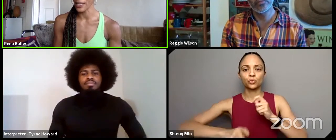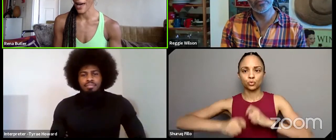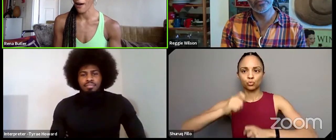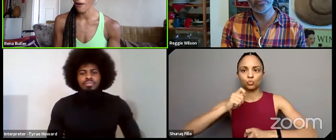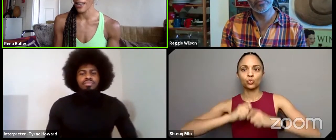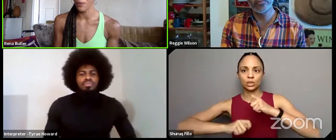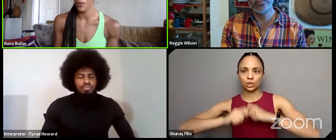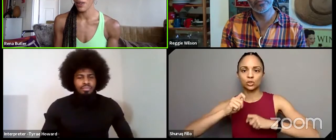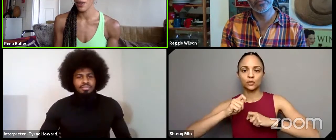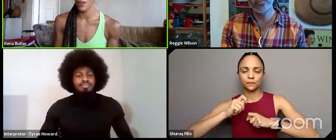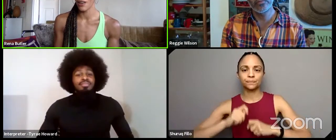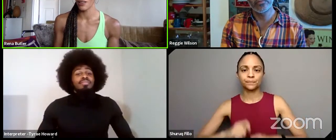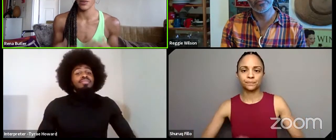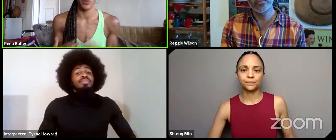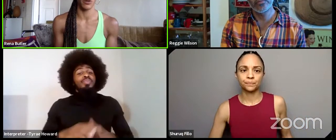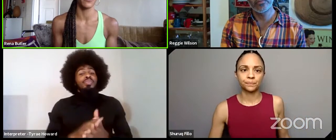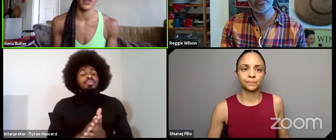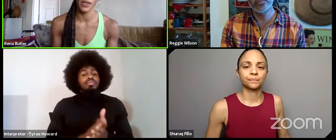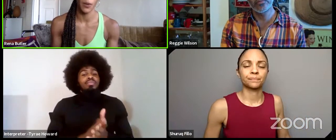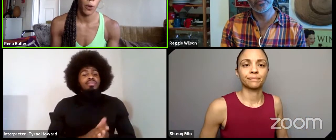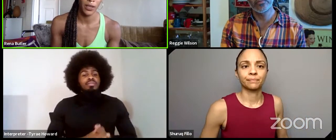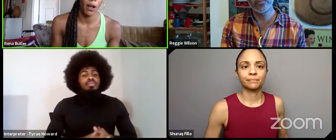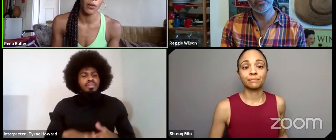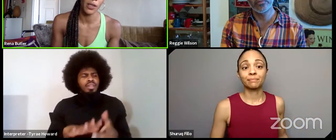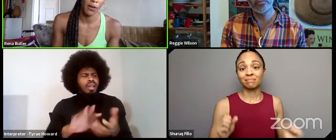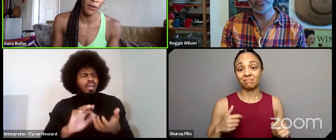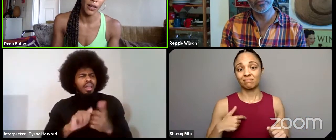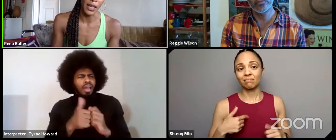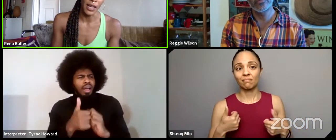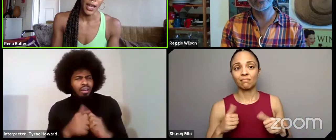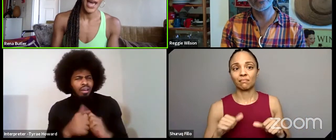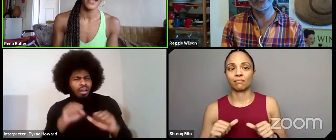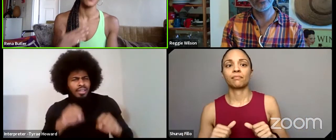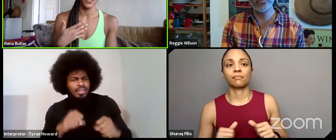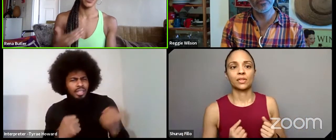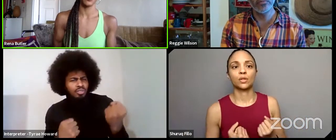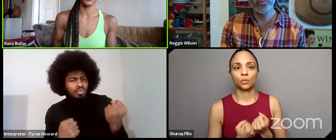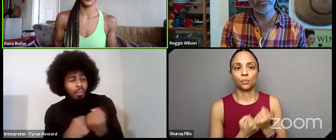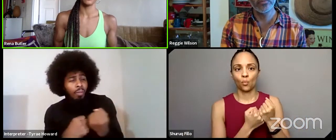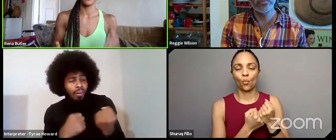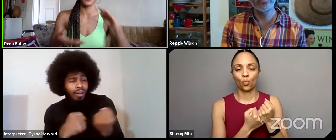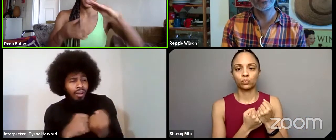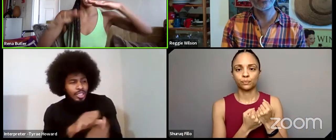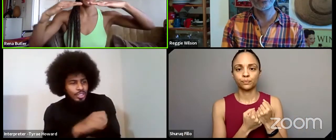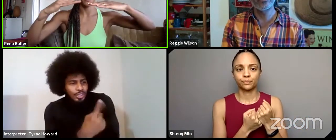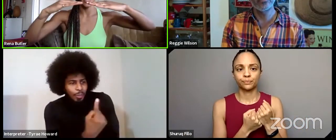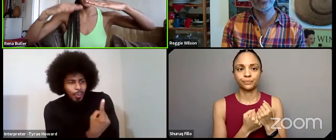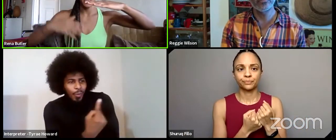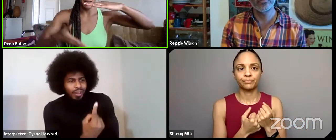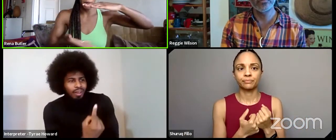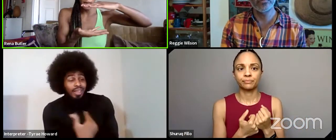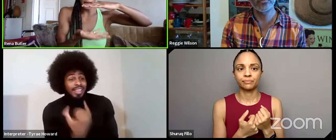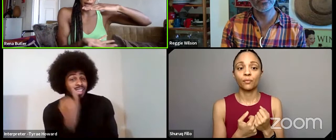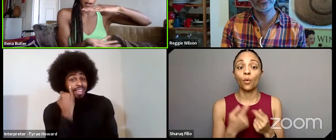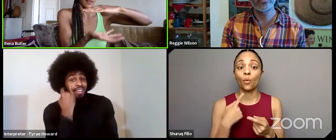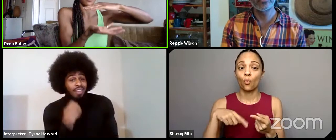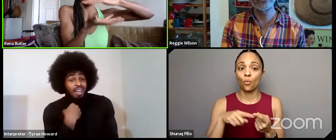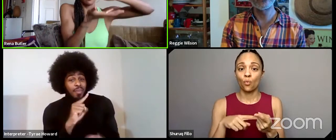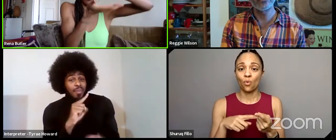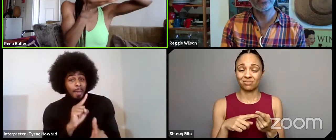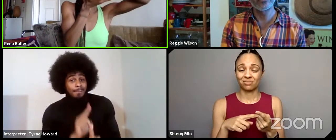It's really how I can be a support for someone also. As a mentor, sometimes I feel like I'm